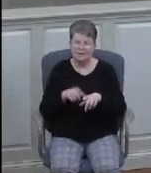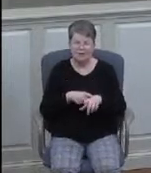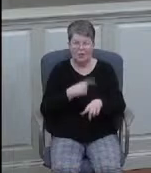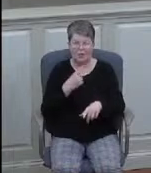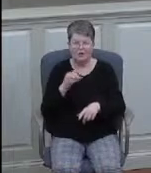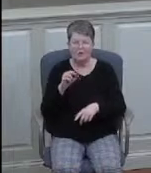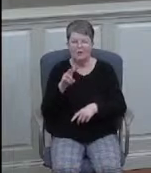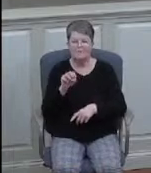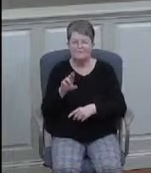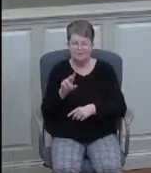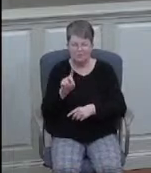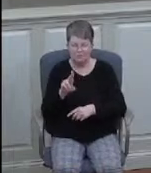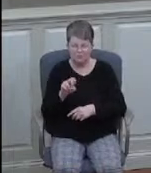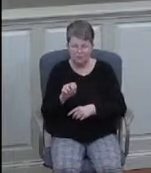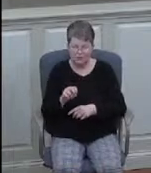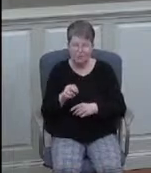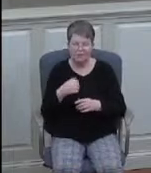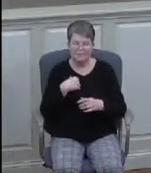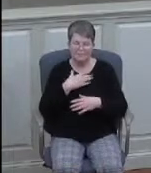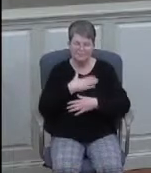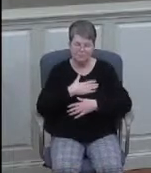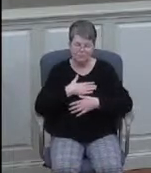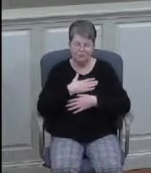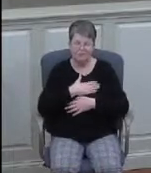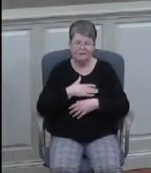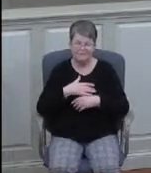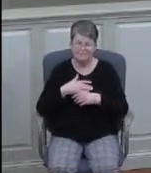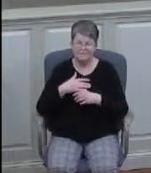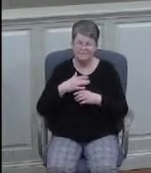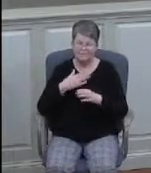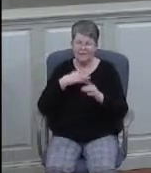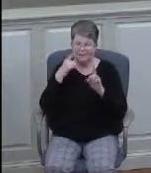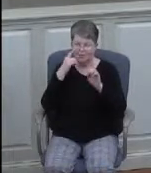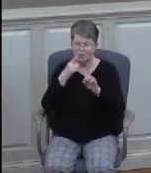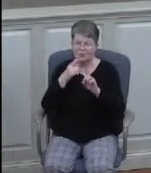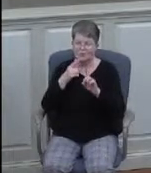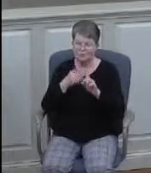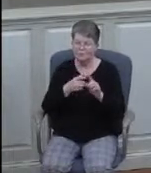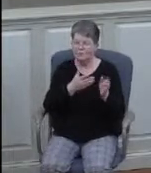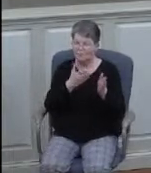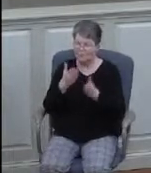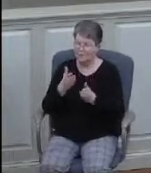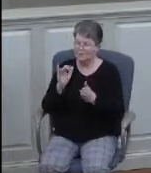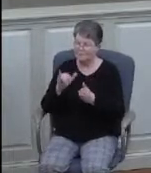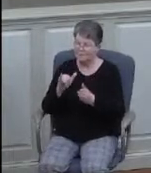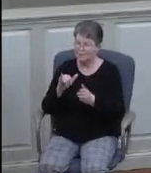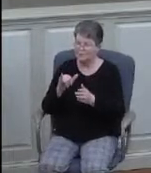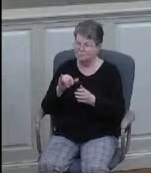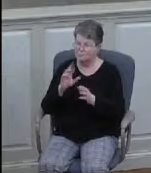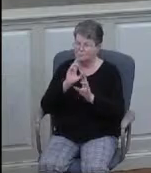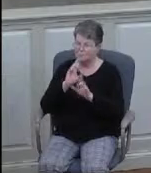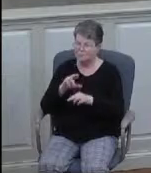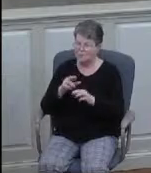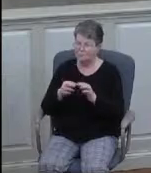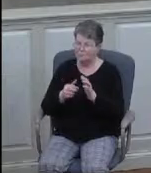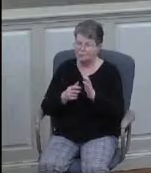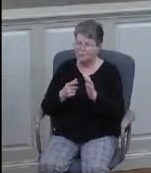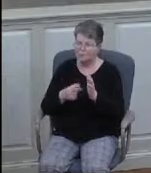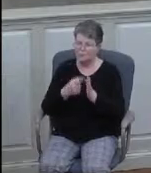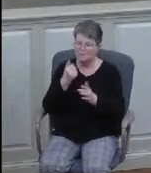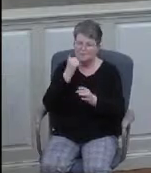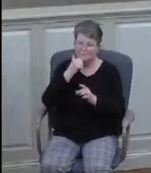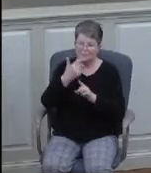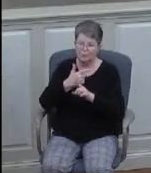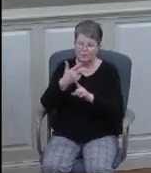you got the big arm turn. Yes. Well, I appreciate it, and I hope, like I said, my goal is to bring you these reports once a quarter so that we can stay up to date